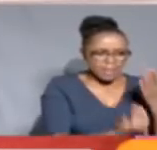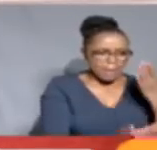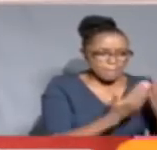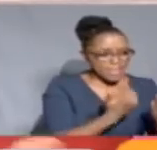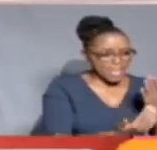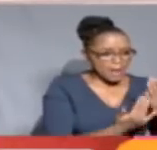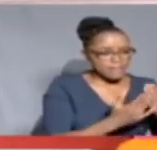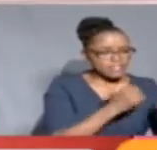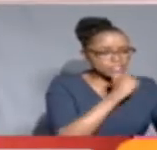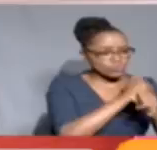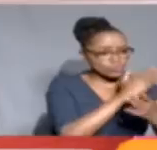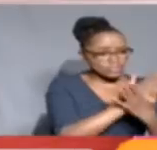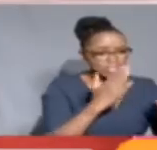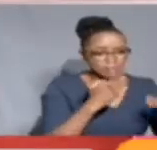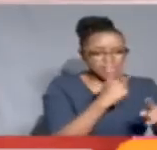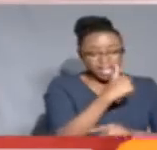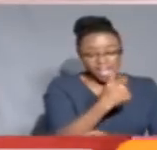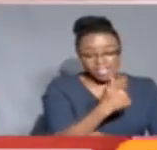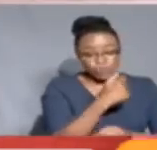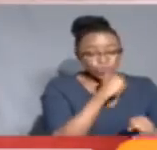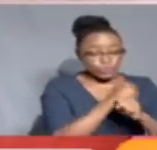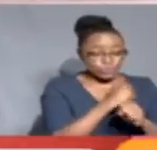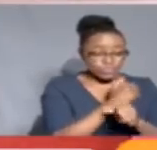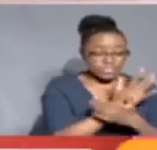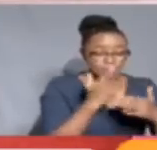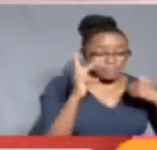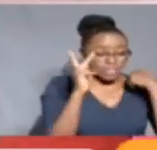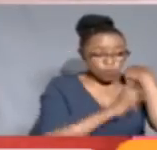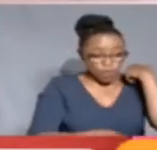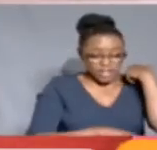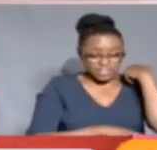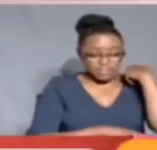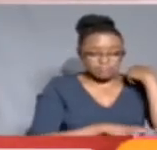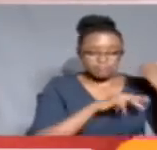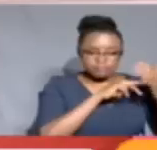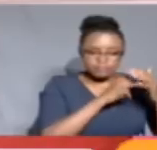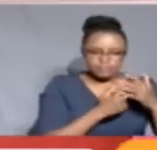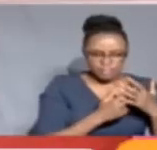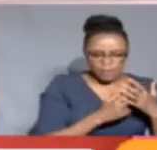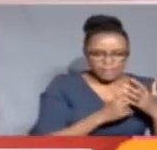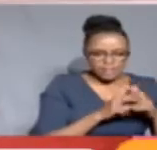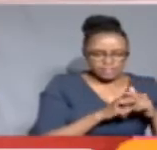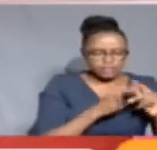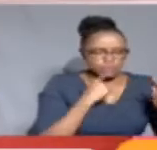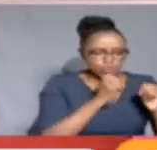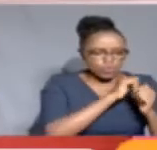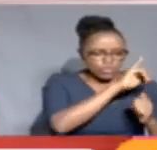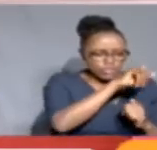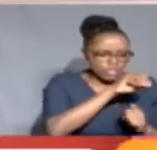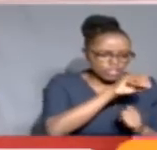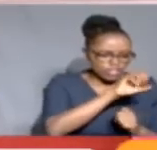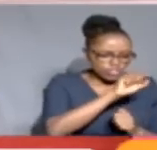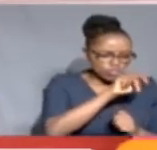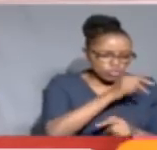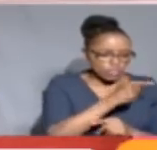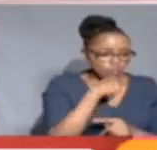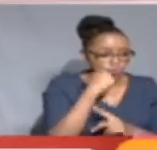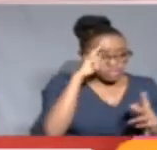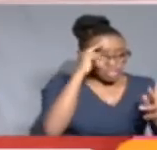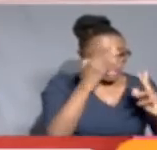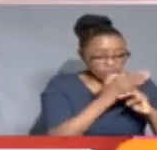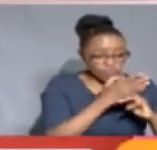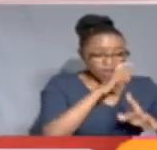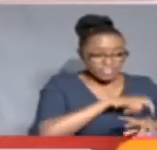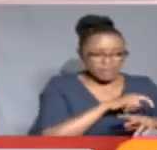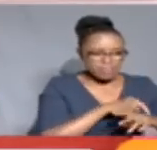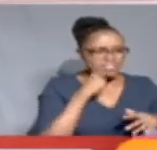to do something else and probably even worse. So that's when, you know, we really started talking with Joseph, who's a psychologist, and we're